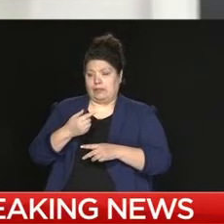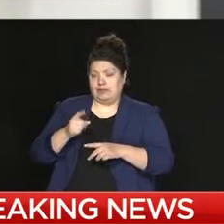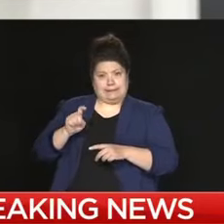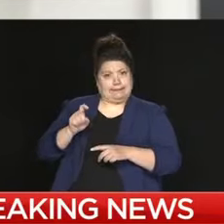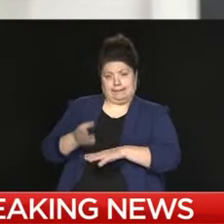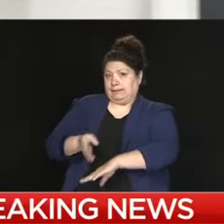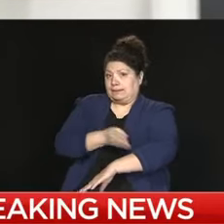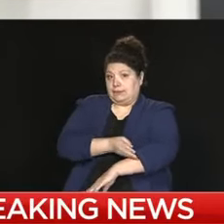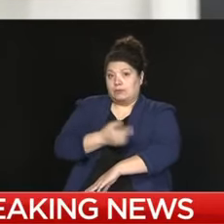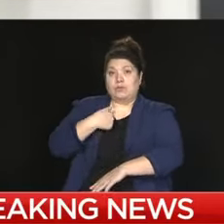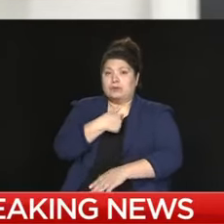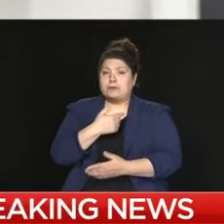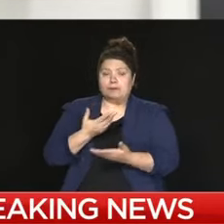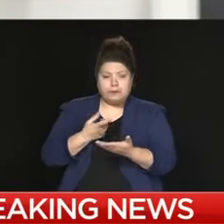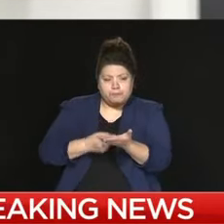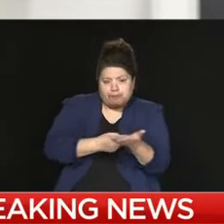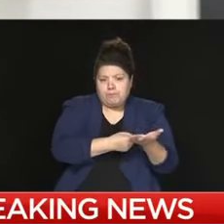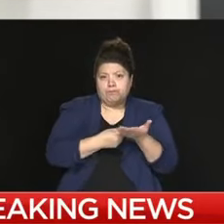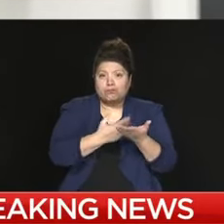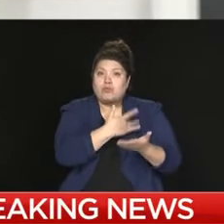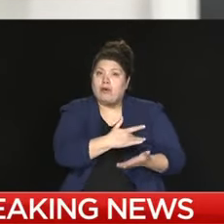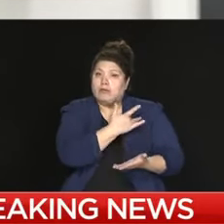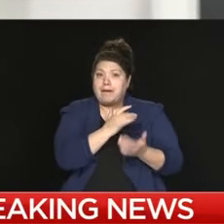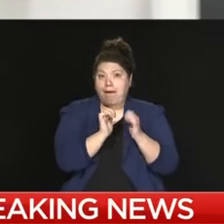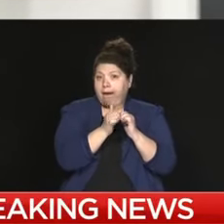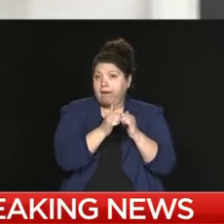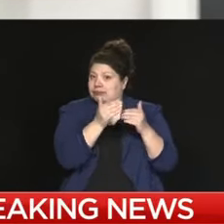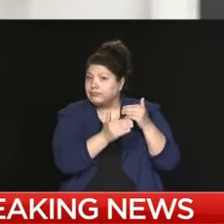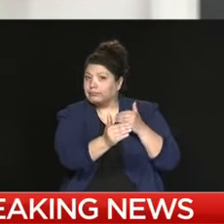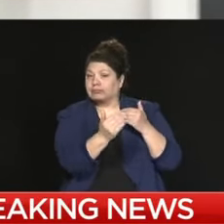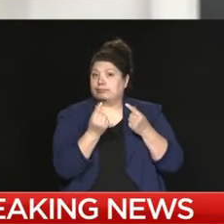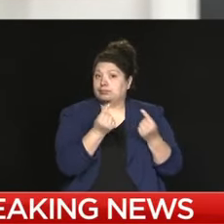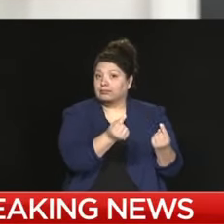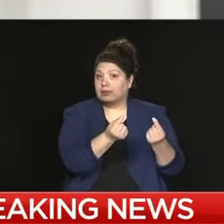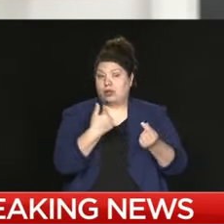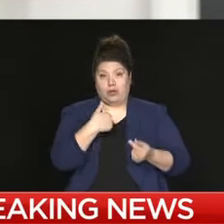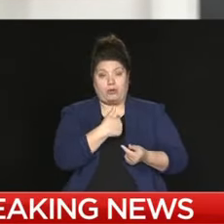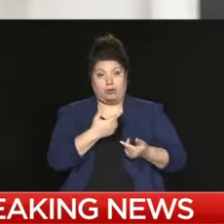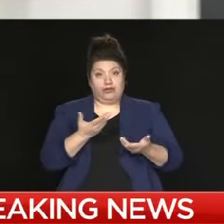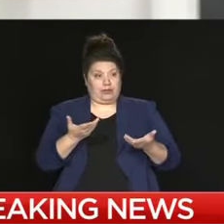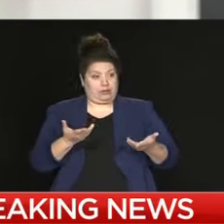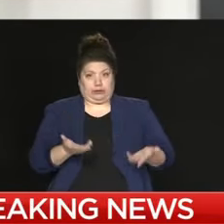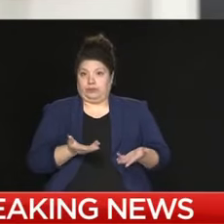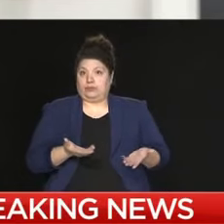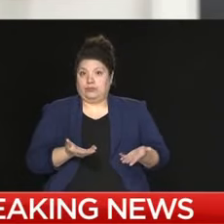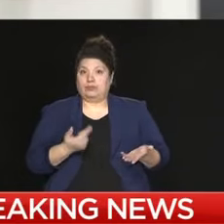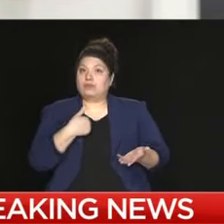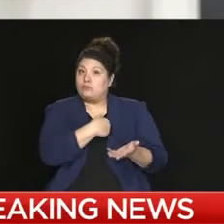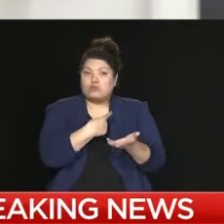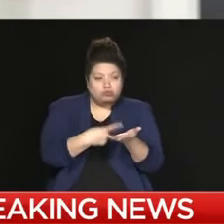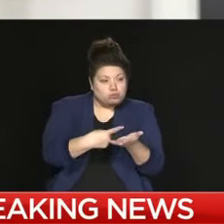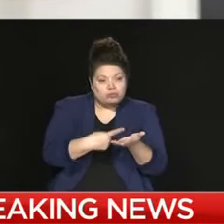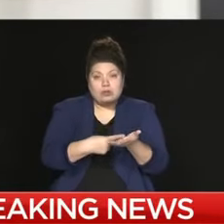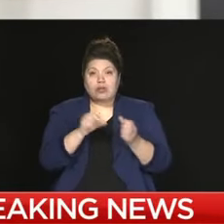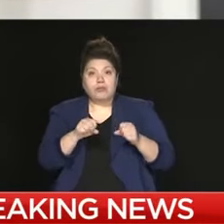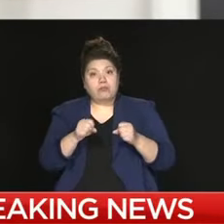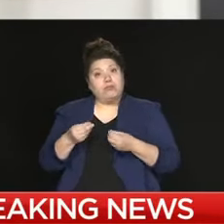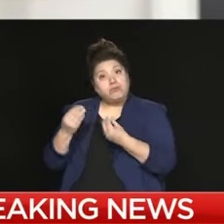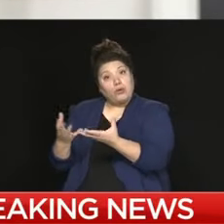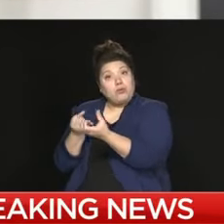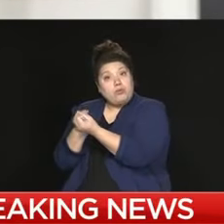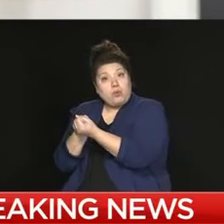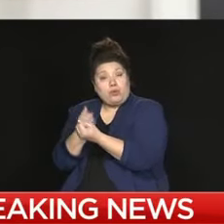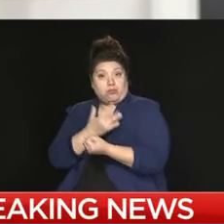with the provinces on ways to move forward. We will, of course, be there to have conversations about increasing supports